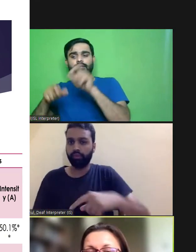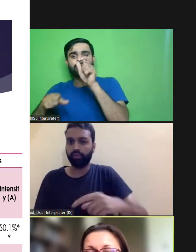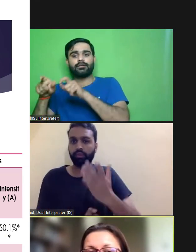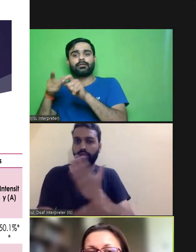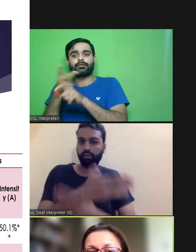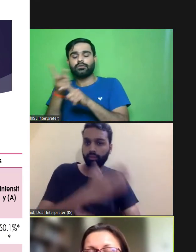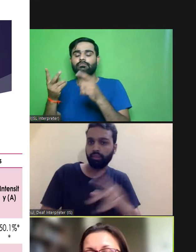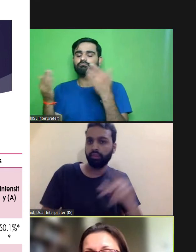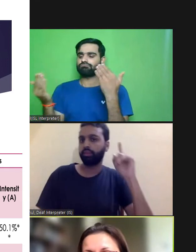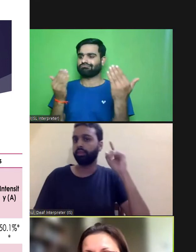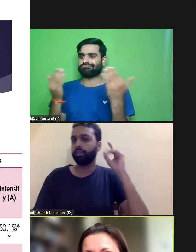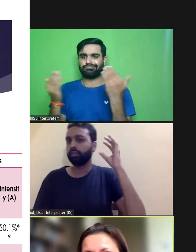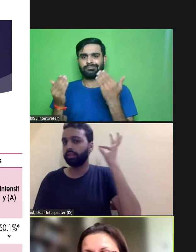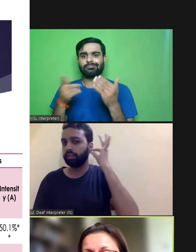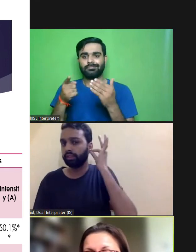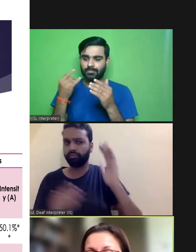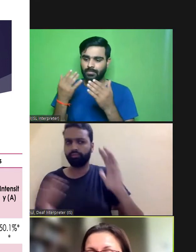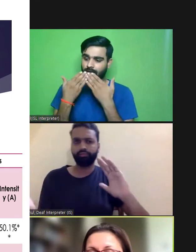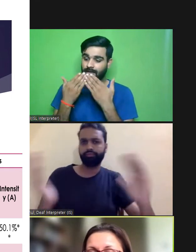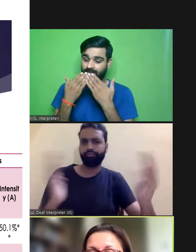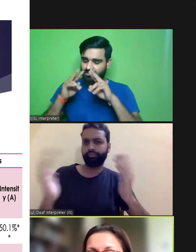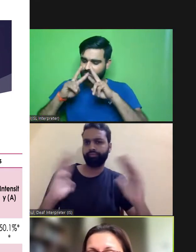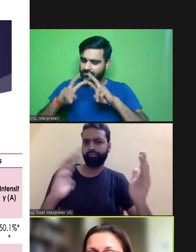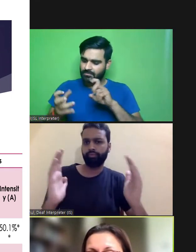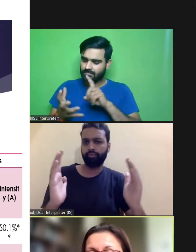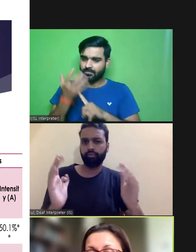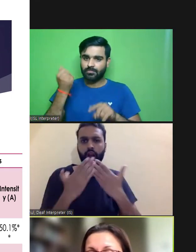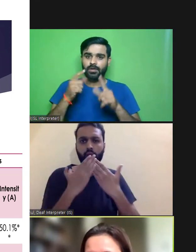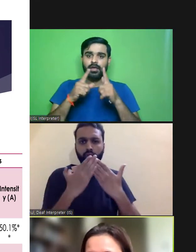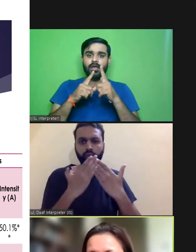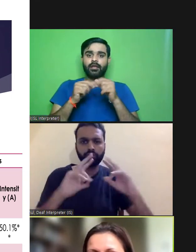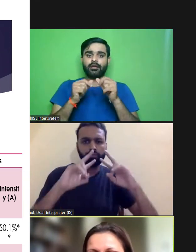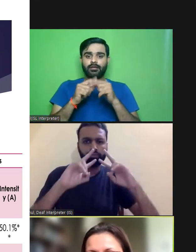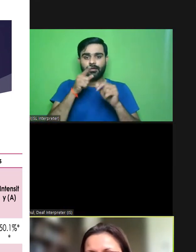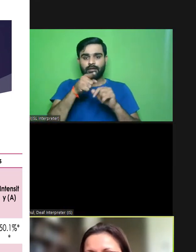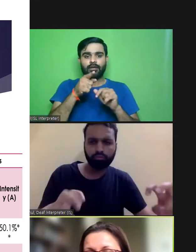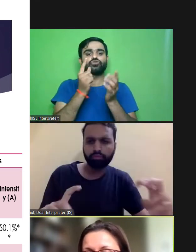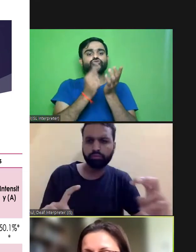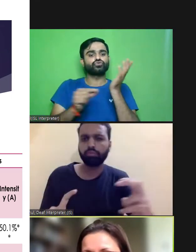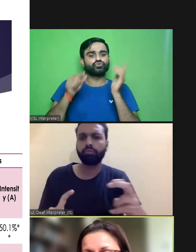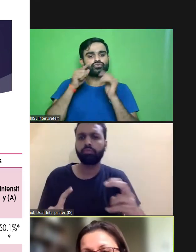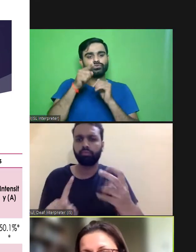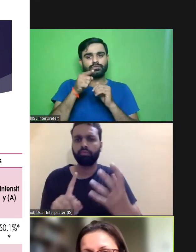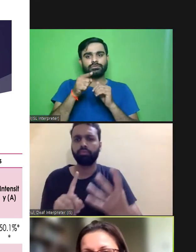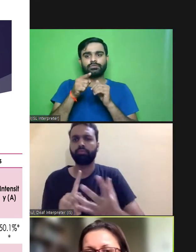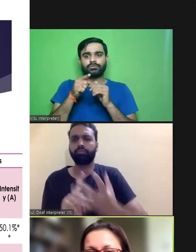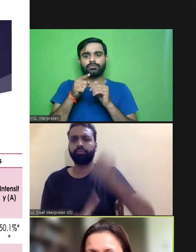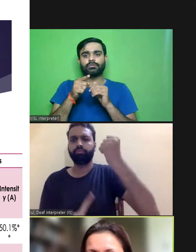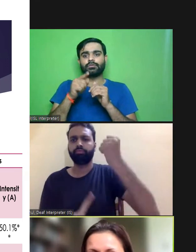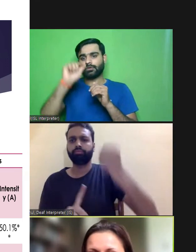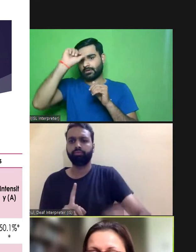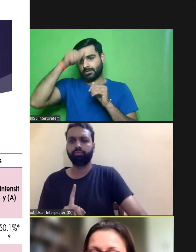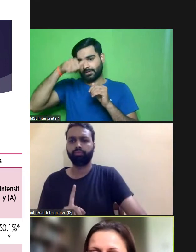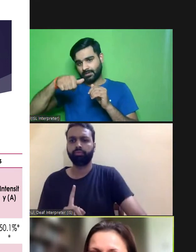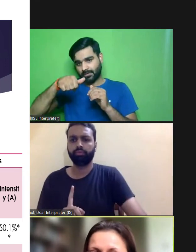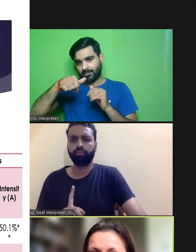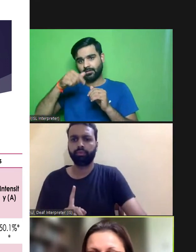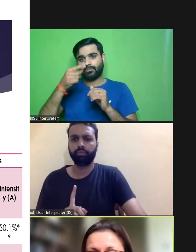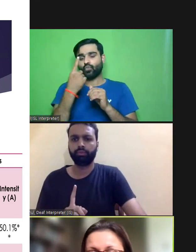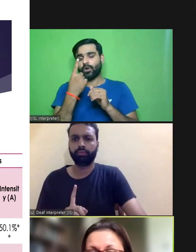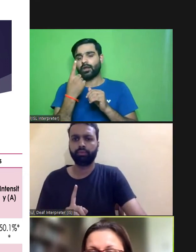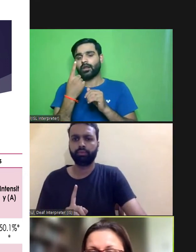We found that in this study that includes data from Cameroon, from one region in Cameroon and India and one